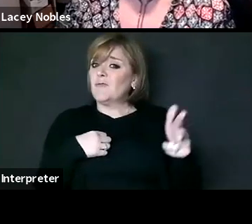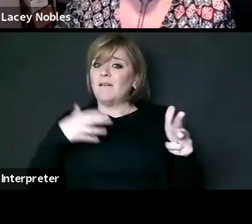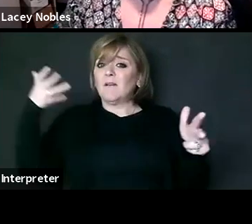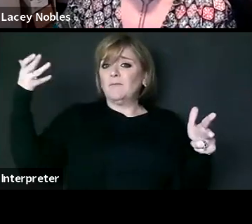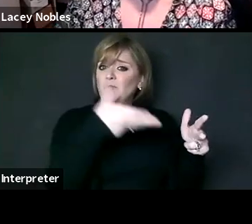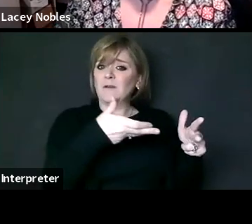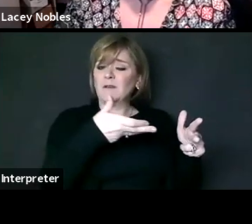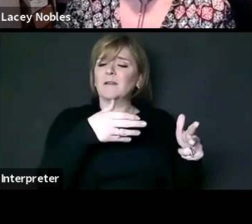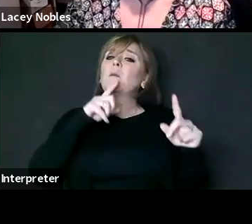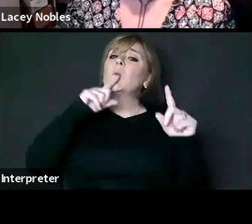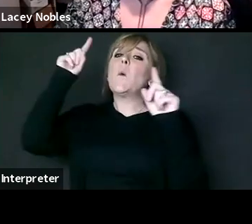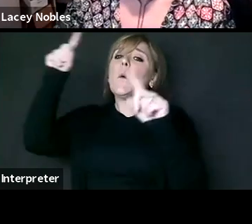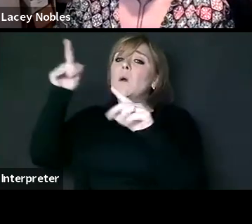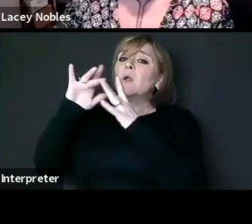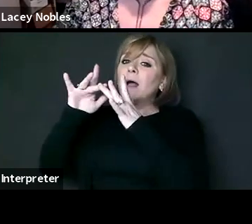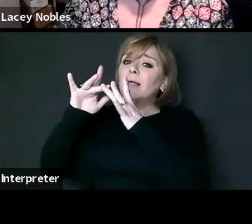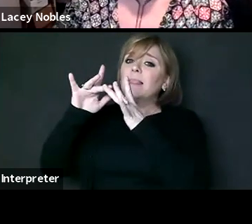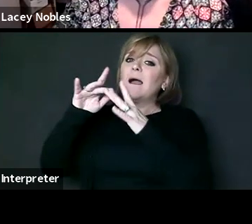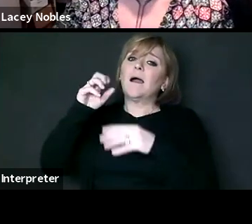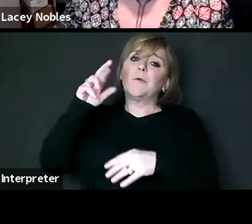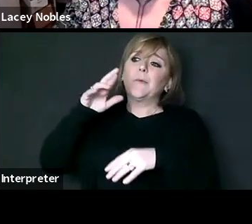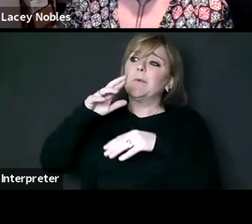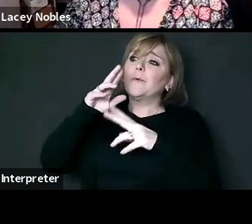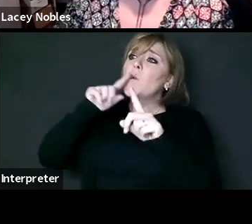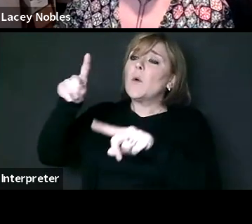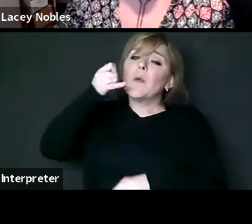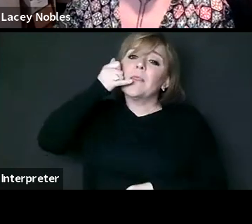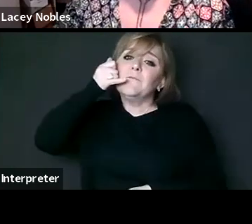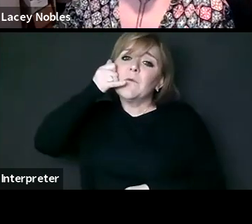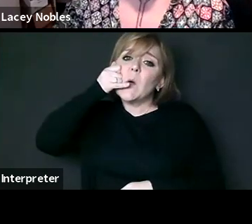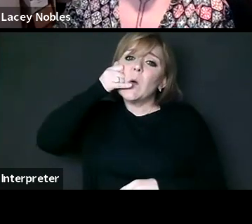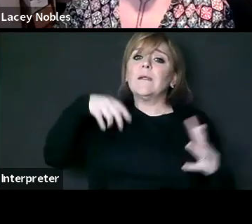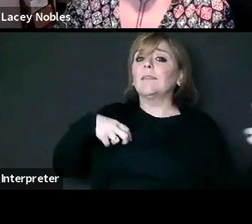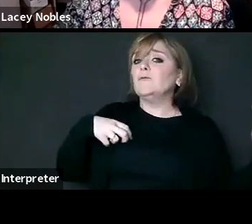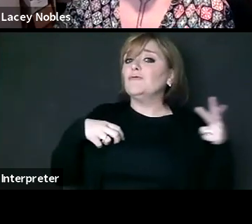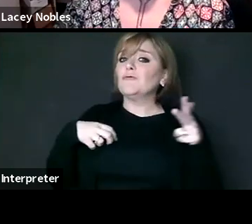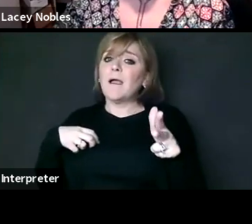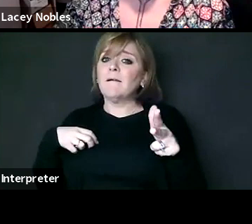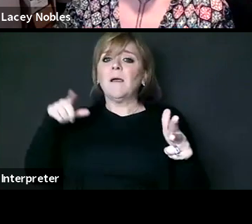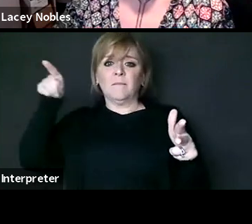online via the phone and delivering at curbside or delivering to a